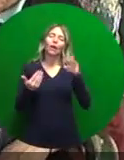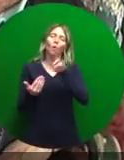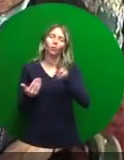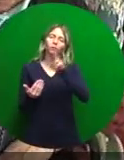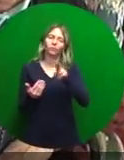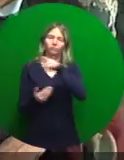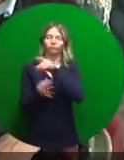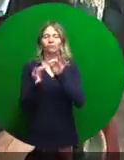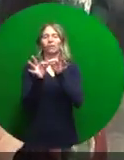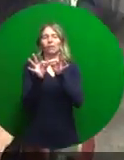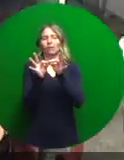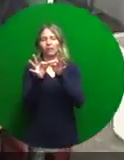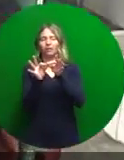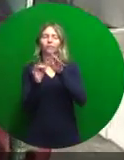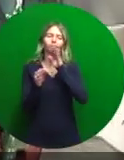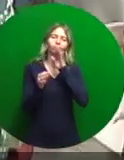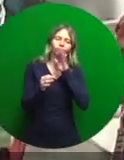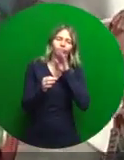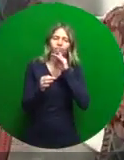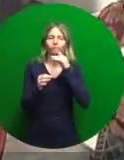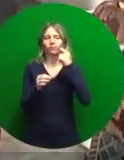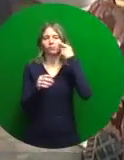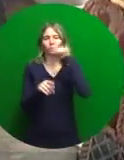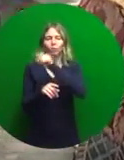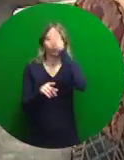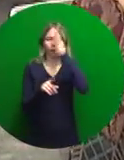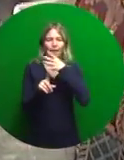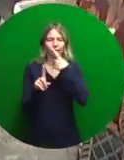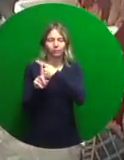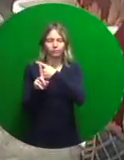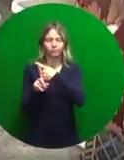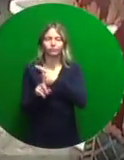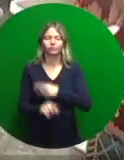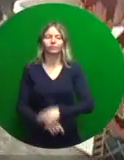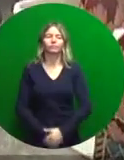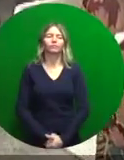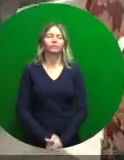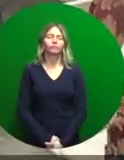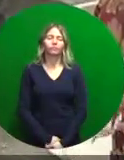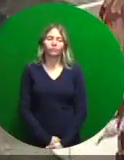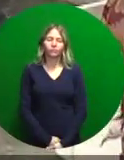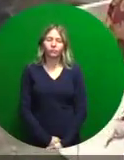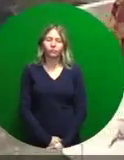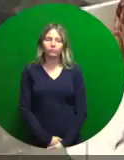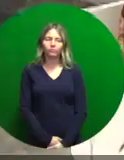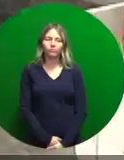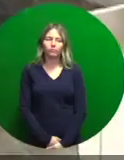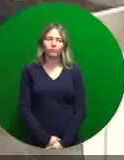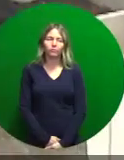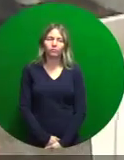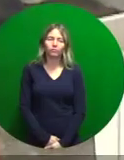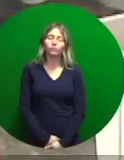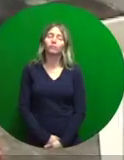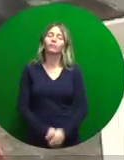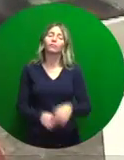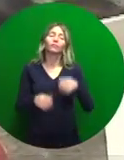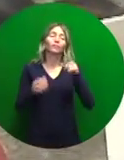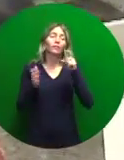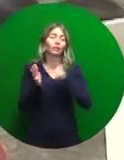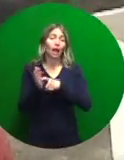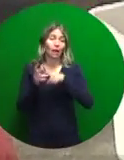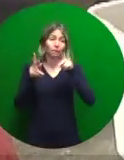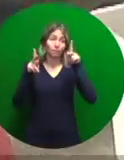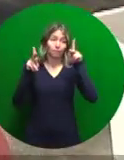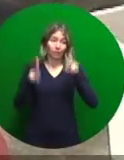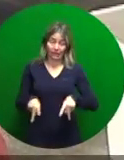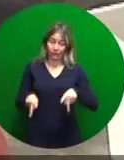They started noticing that when she was sleeping, when people were talking, she wouldn't